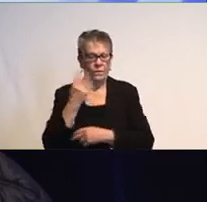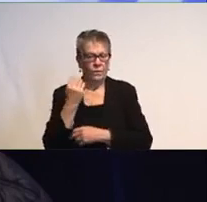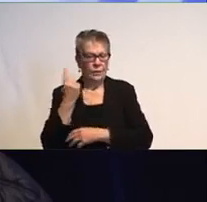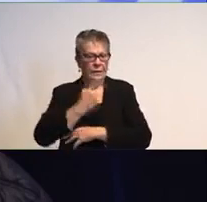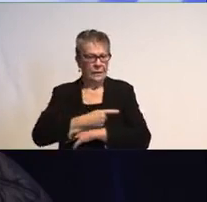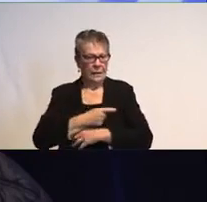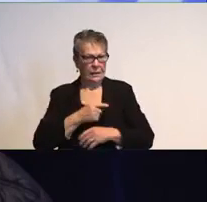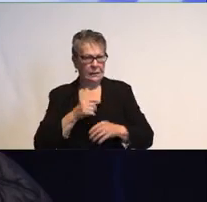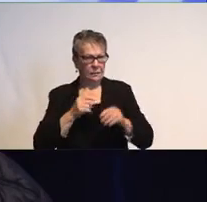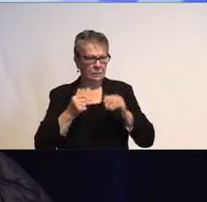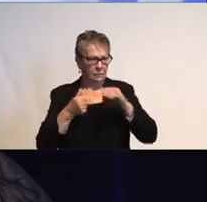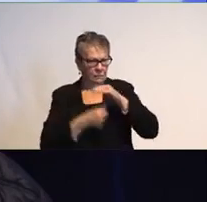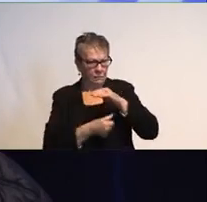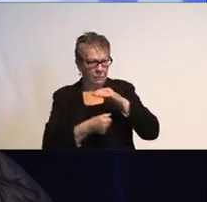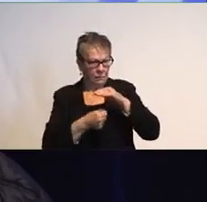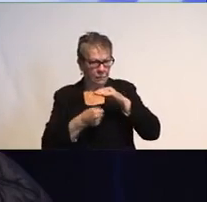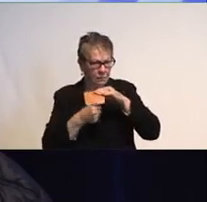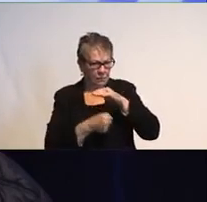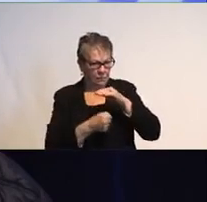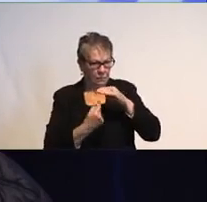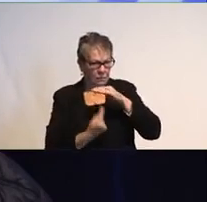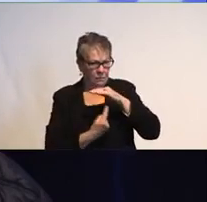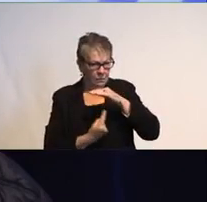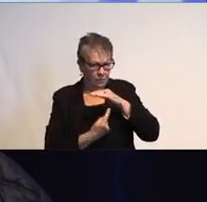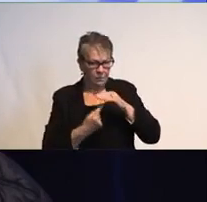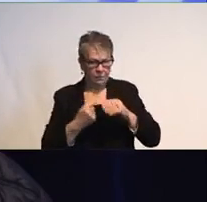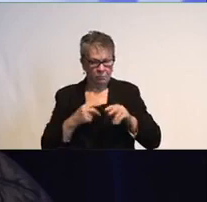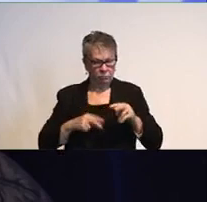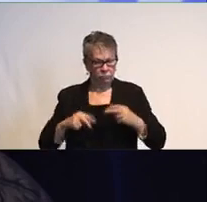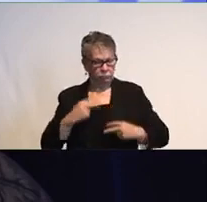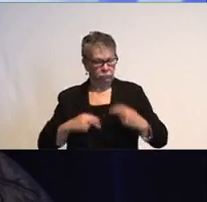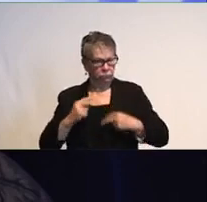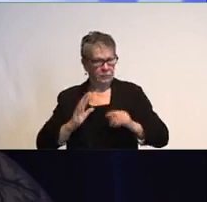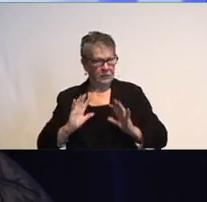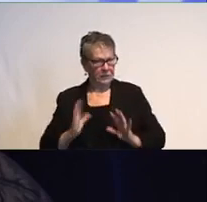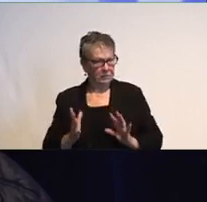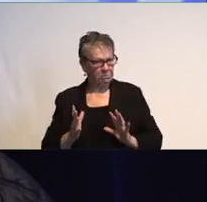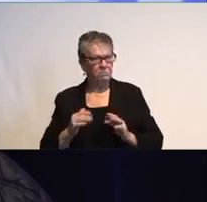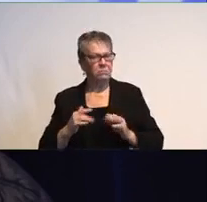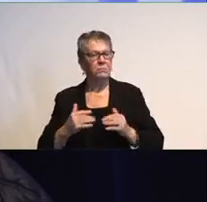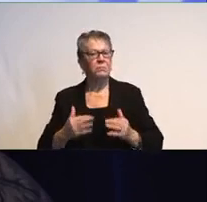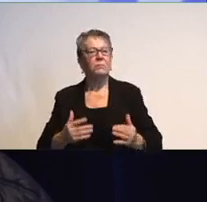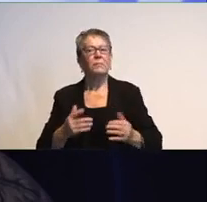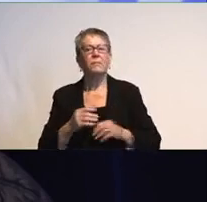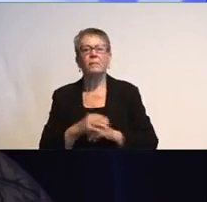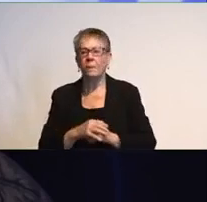Acceptable options to shorten quarantine include a 7-day quarantine with testing.